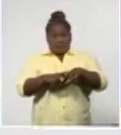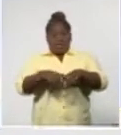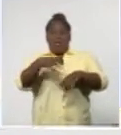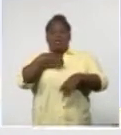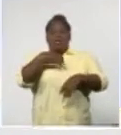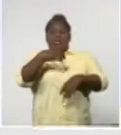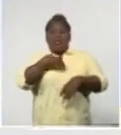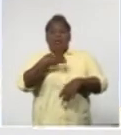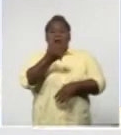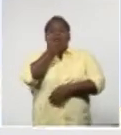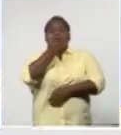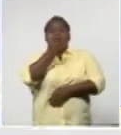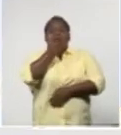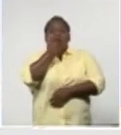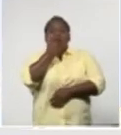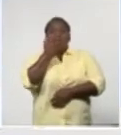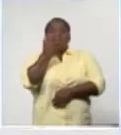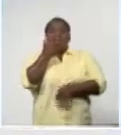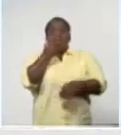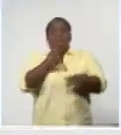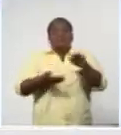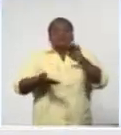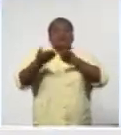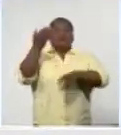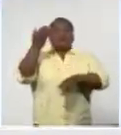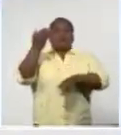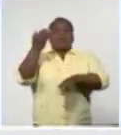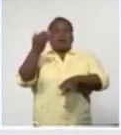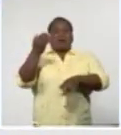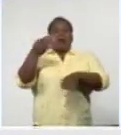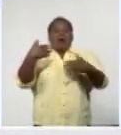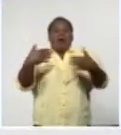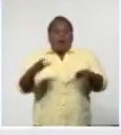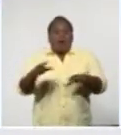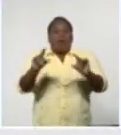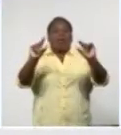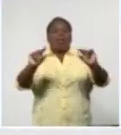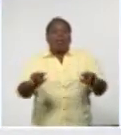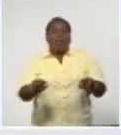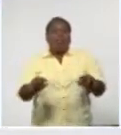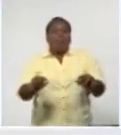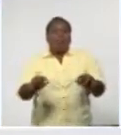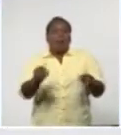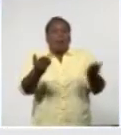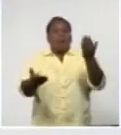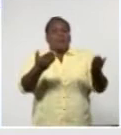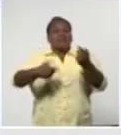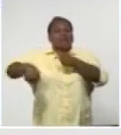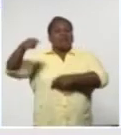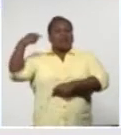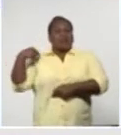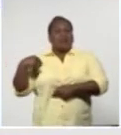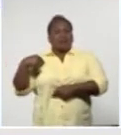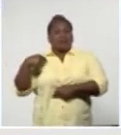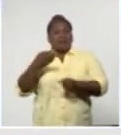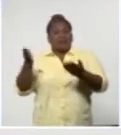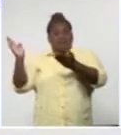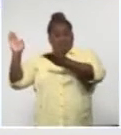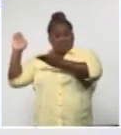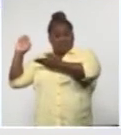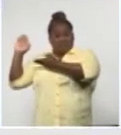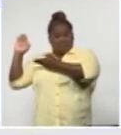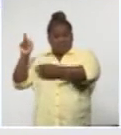with the highest incidence rate of confirmed cases every